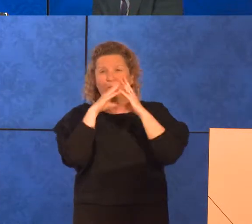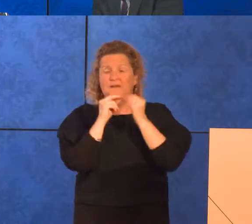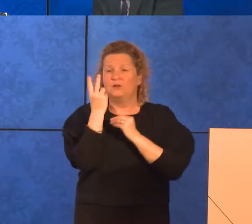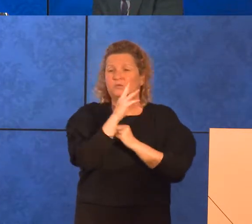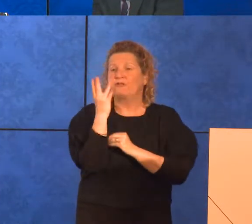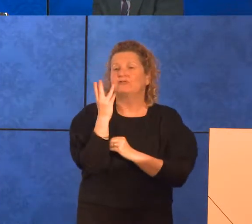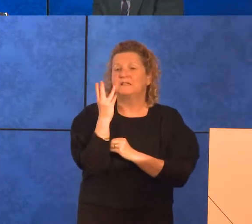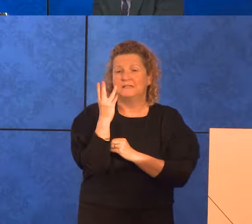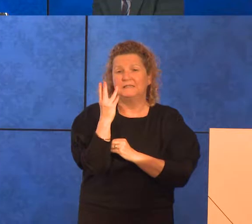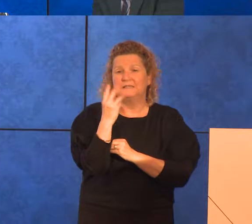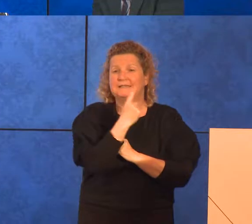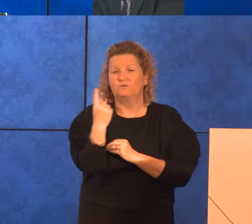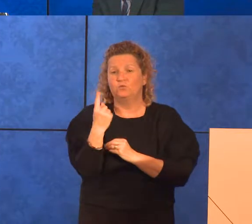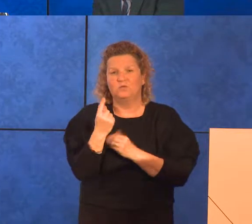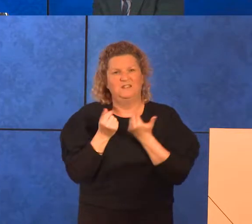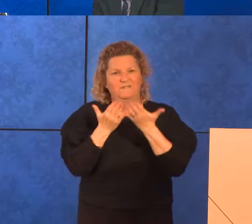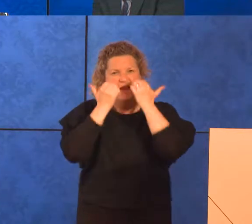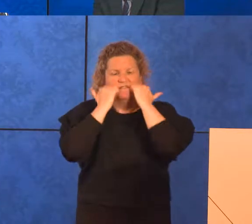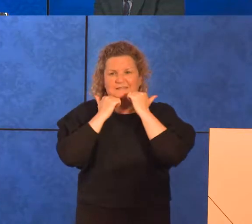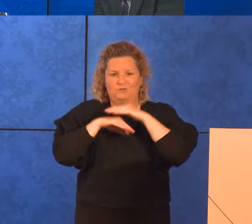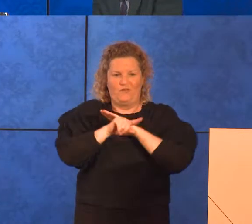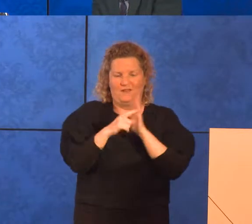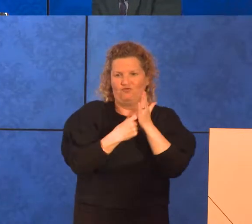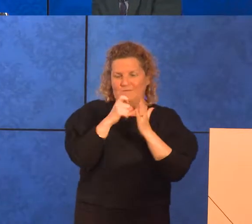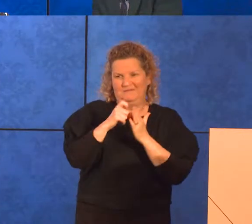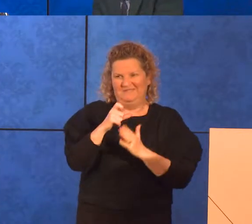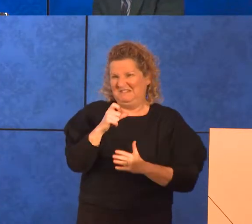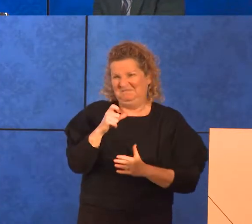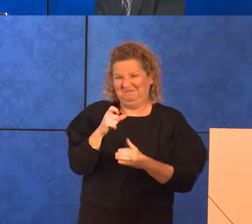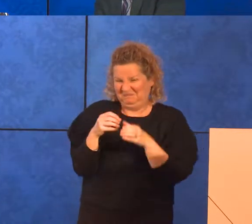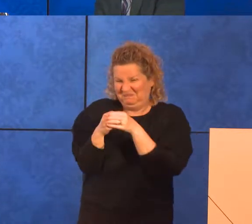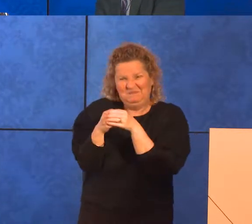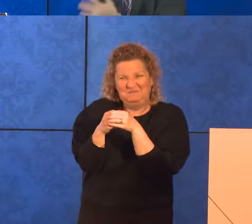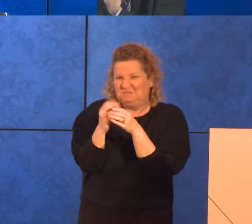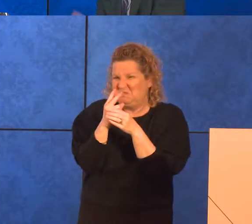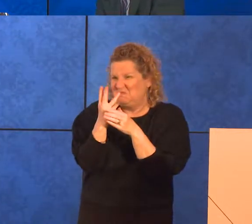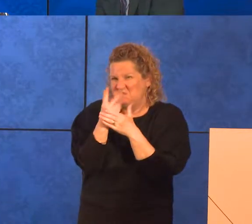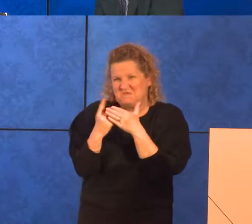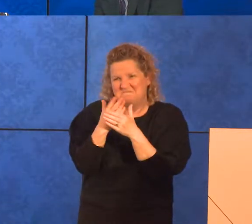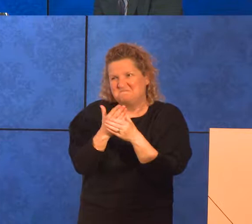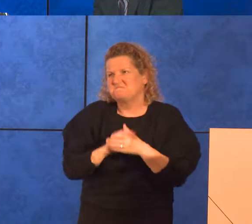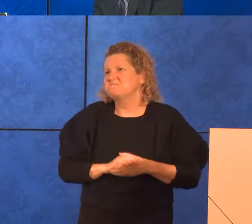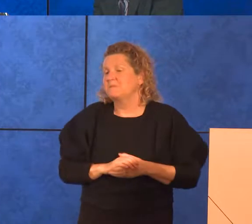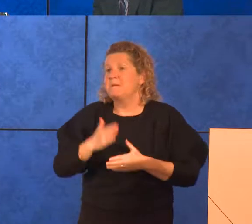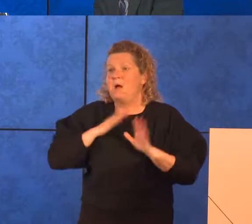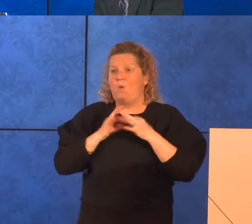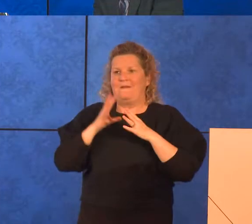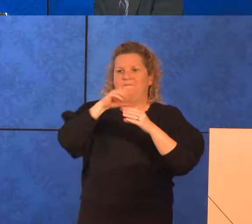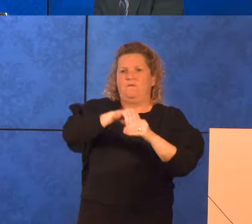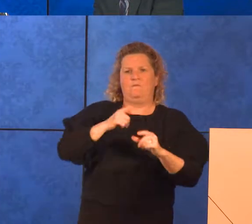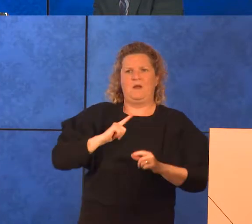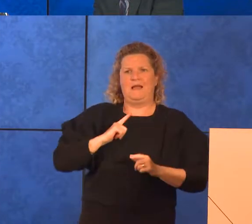people that gave individual evidence to that Royal Commission, which is not a very large number. My organisation got very much involved because